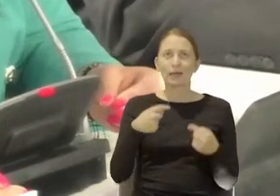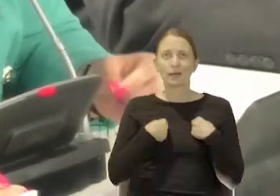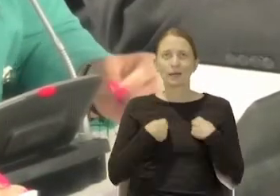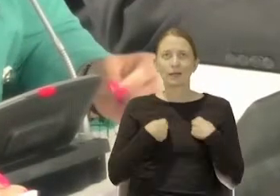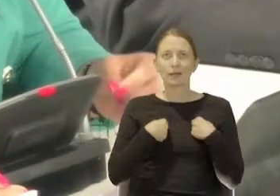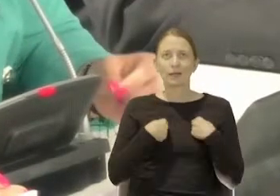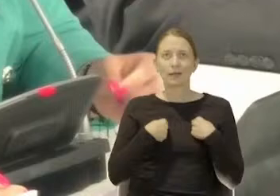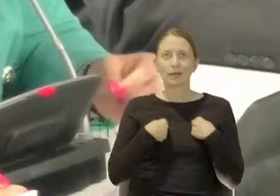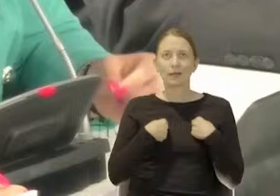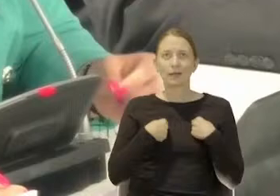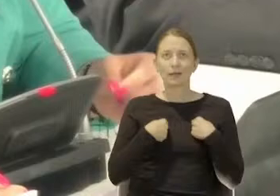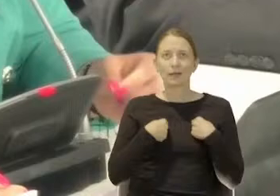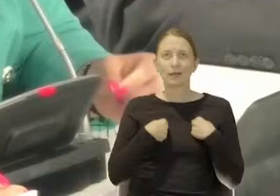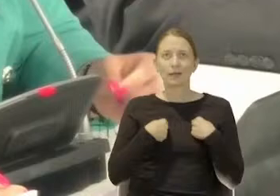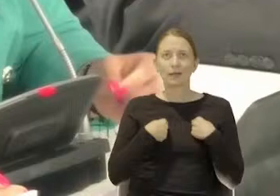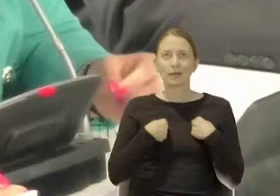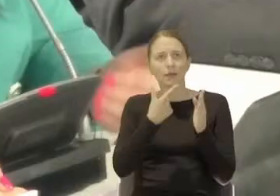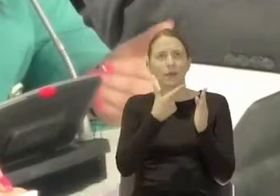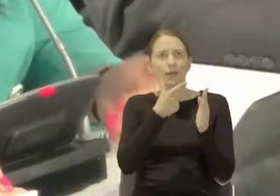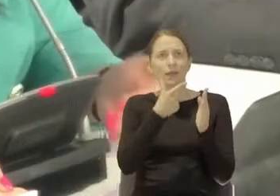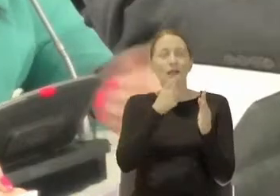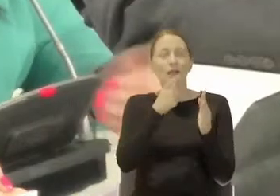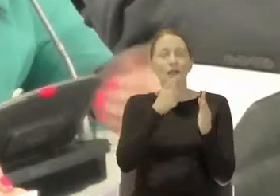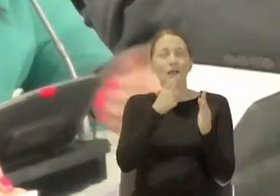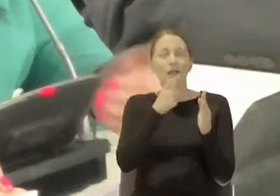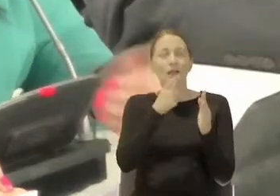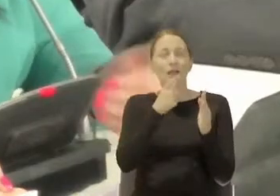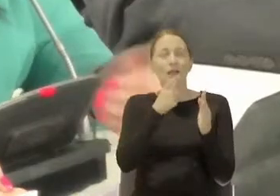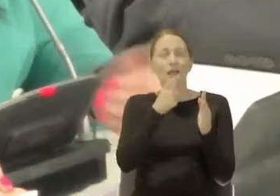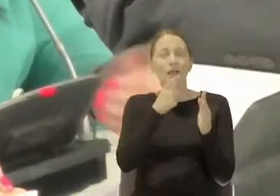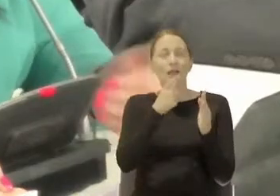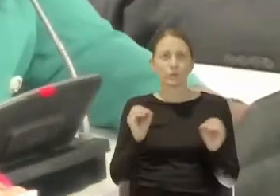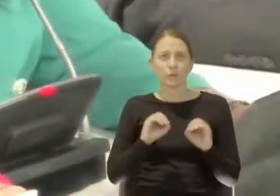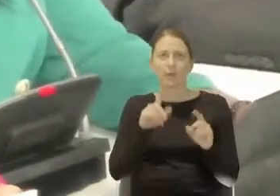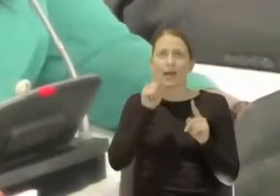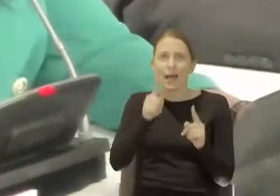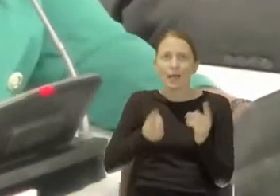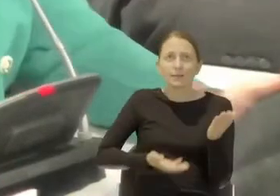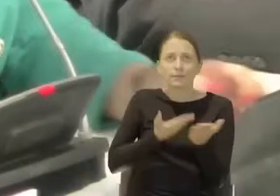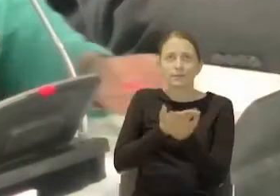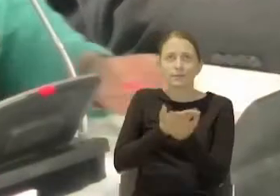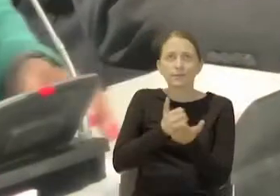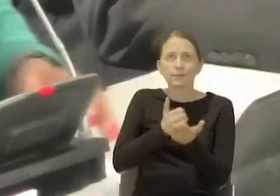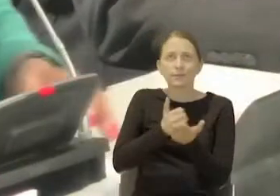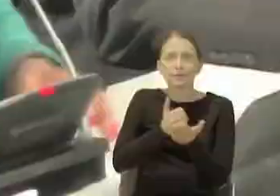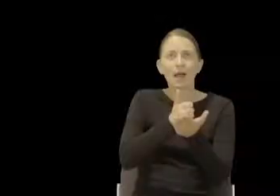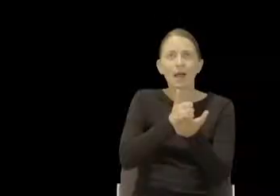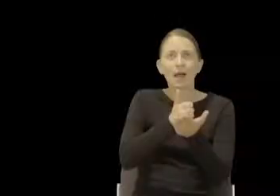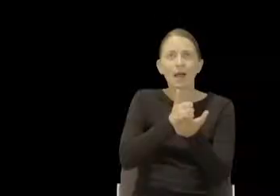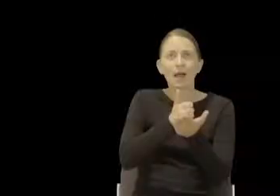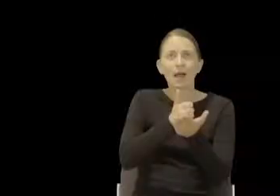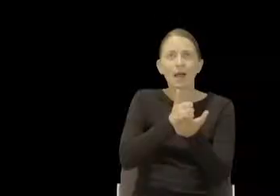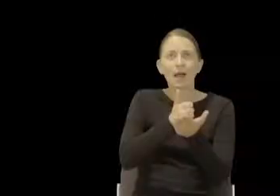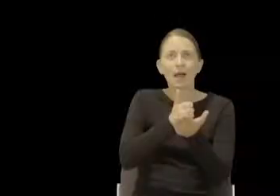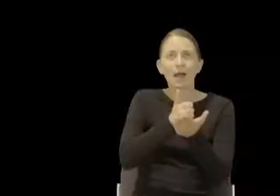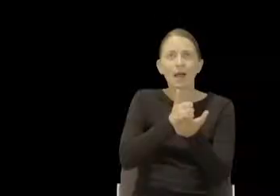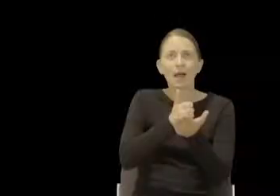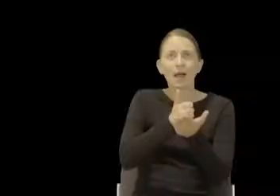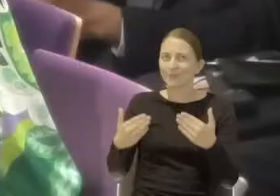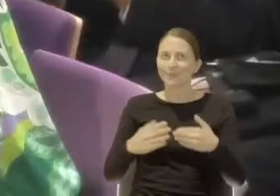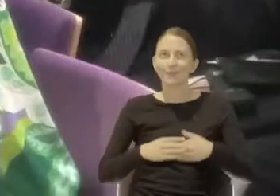of faster implementation of the new urban agenda. Thank you very much. Thank you very, very